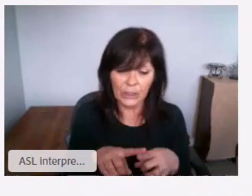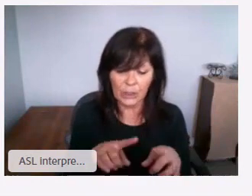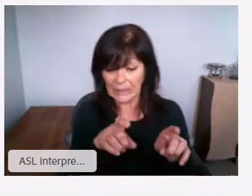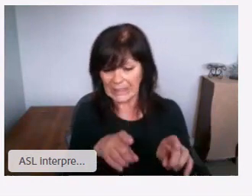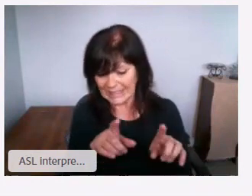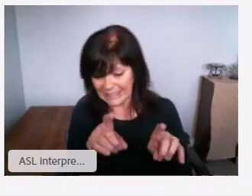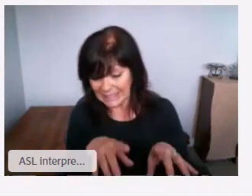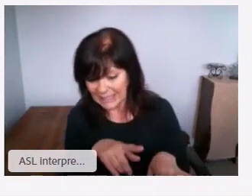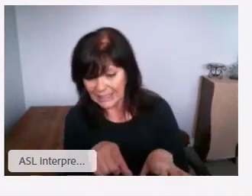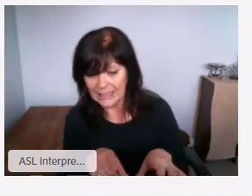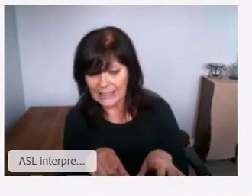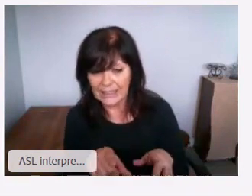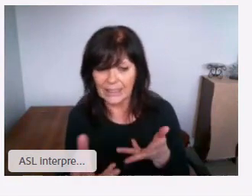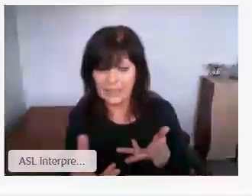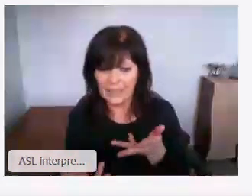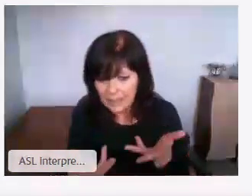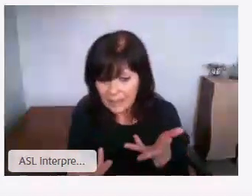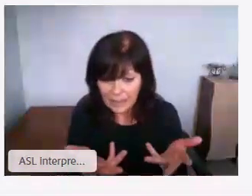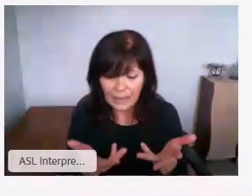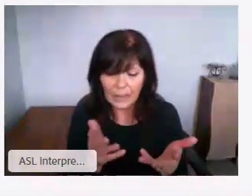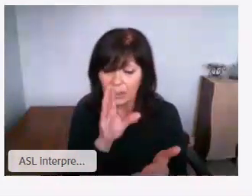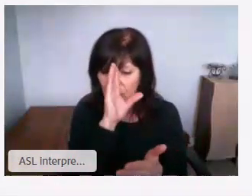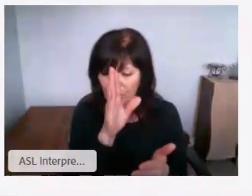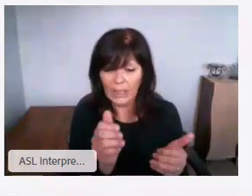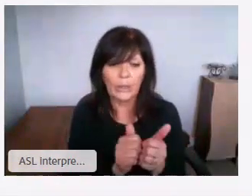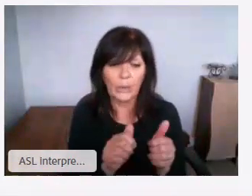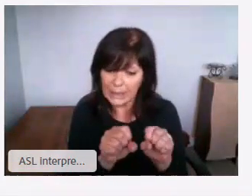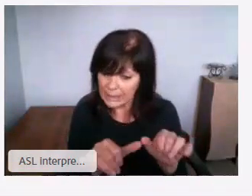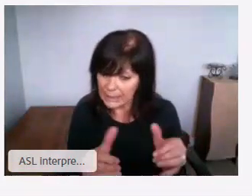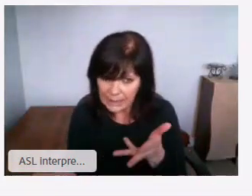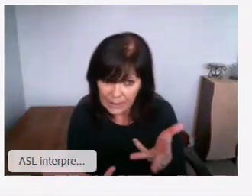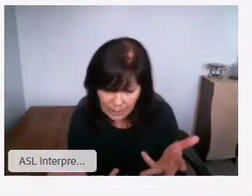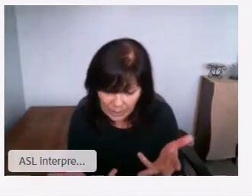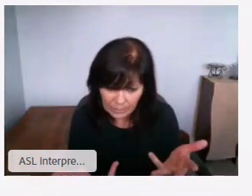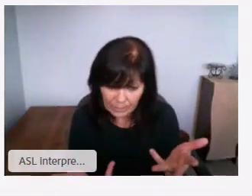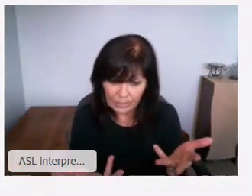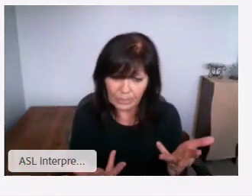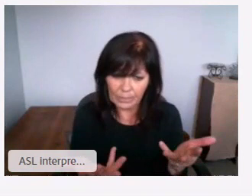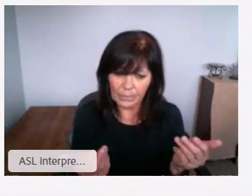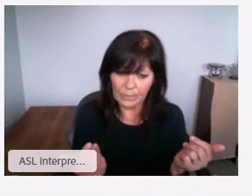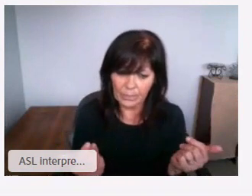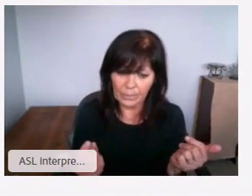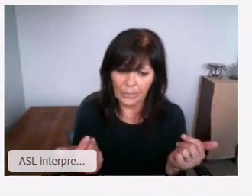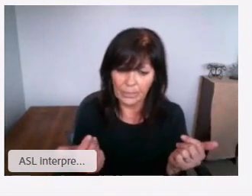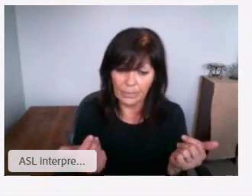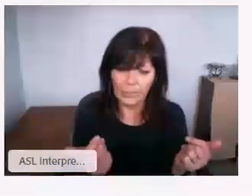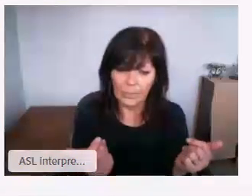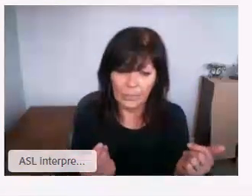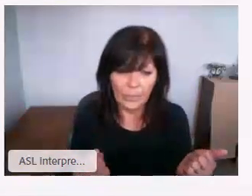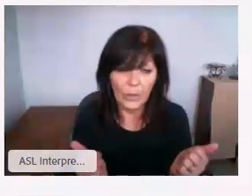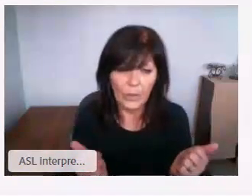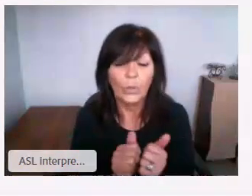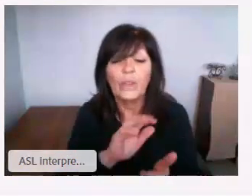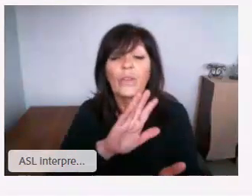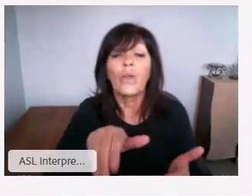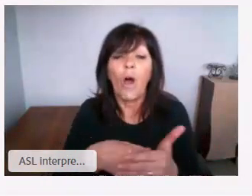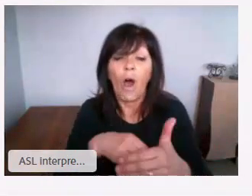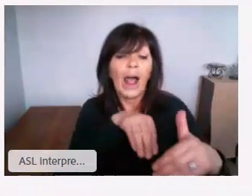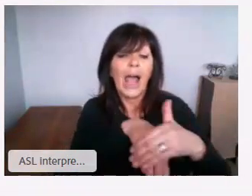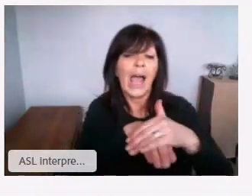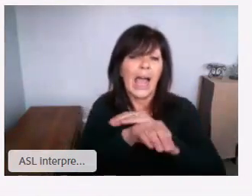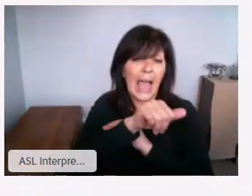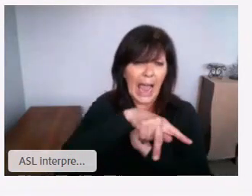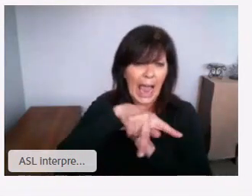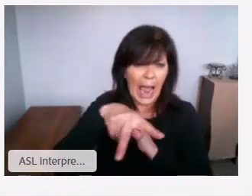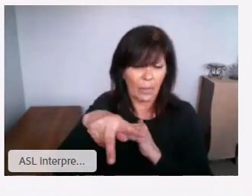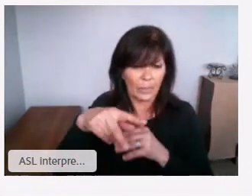components interact correctly with the system, in this case with the All Access app. And so you can